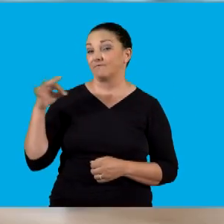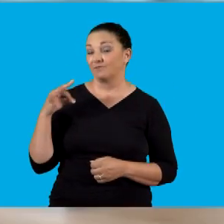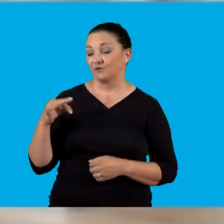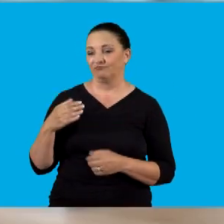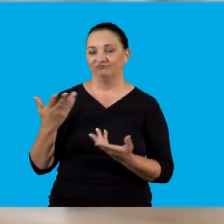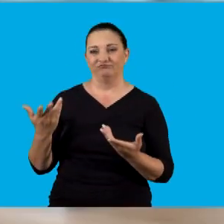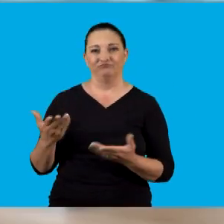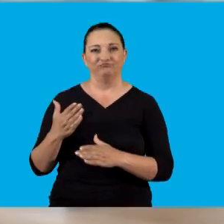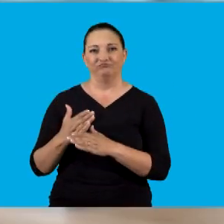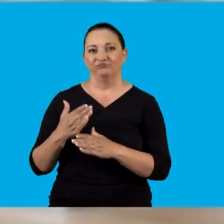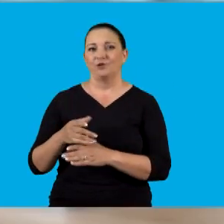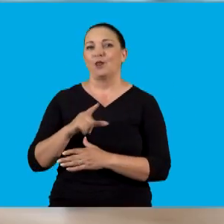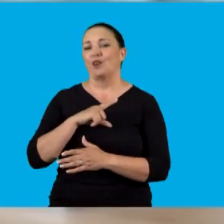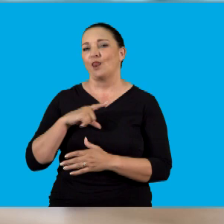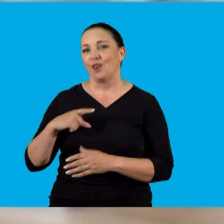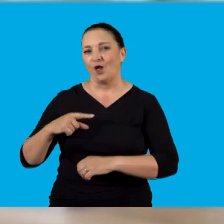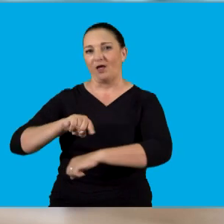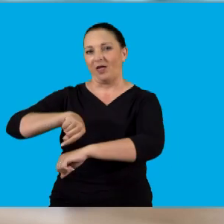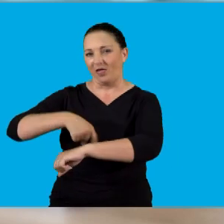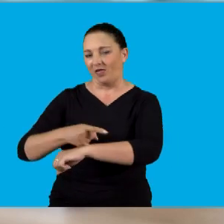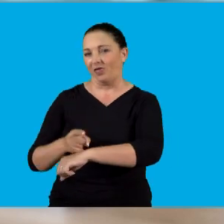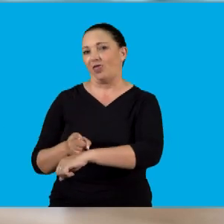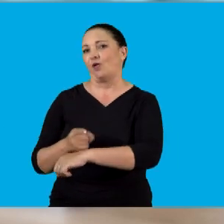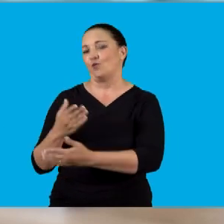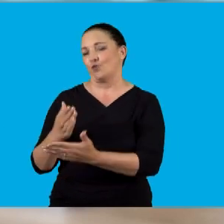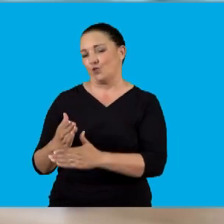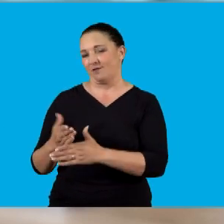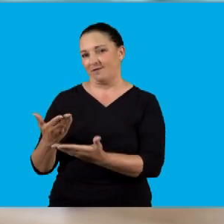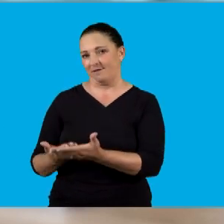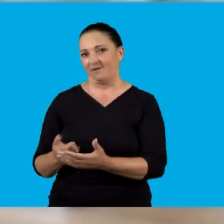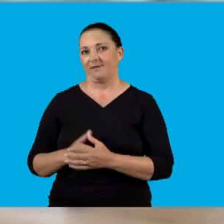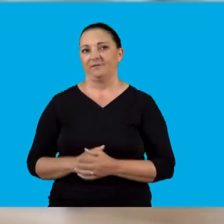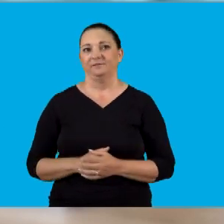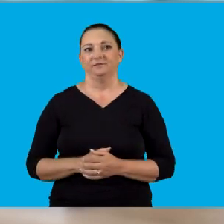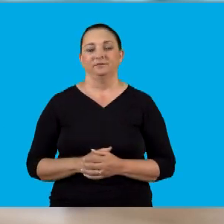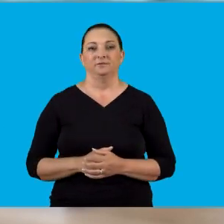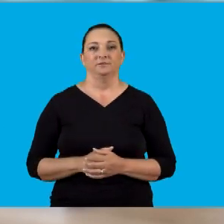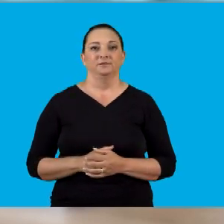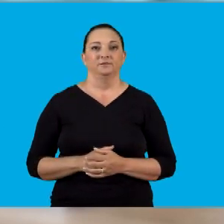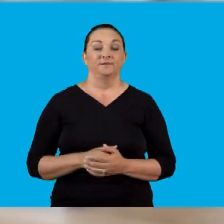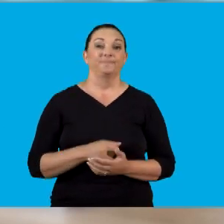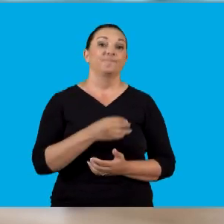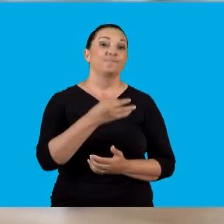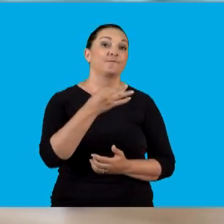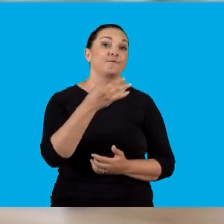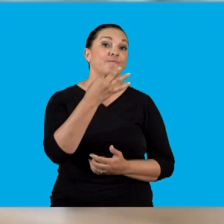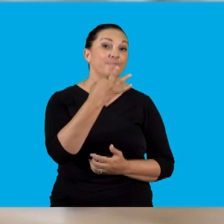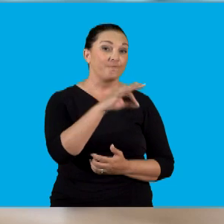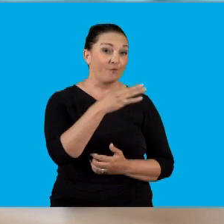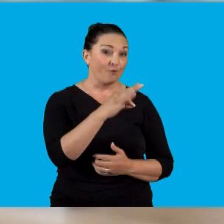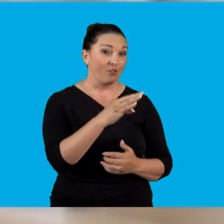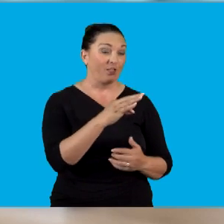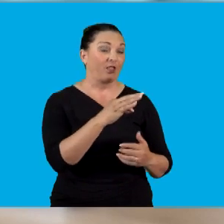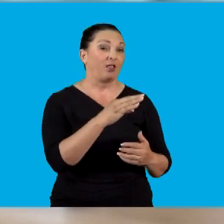in terms of the working hours, under the formal sector, employees work specific hours. Why are they